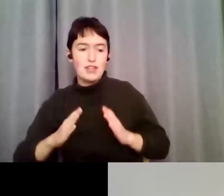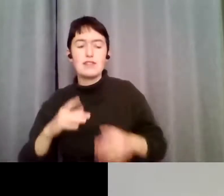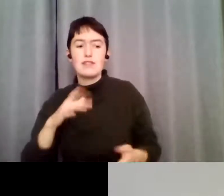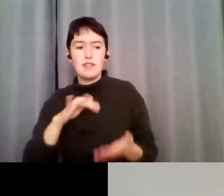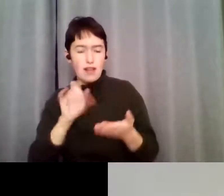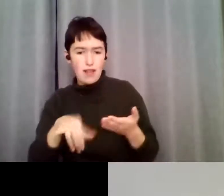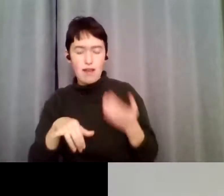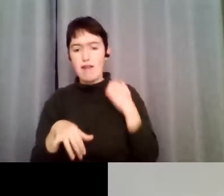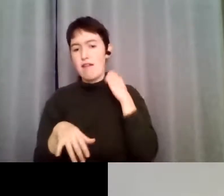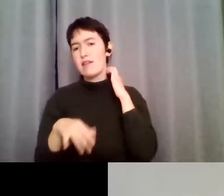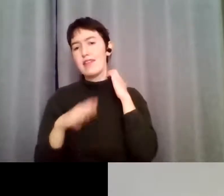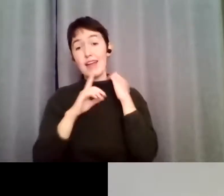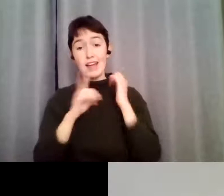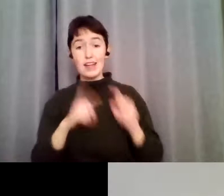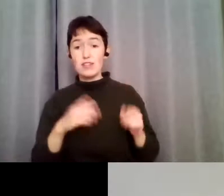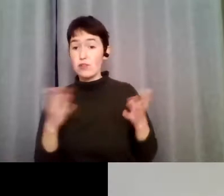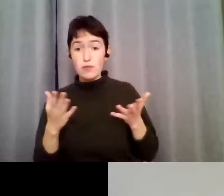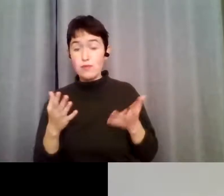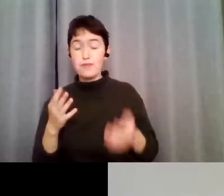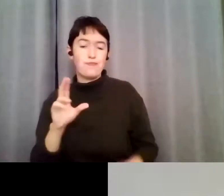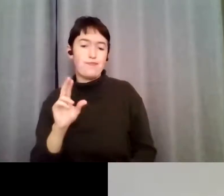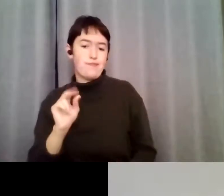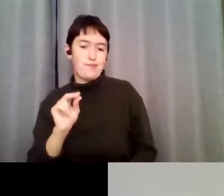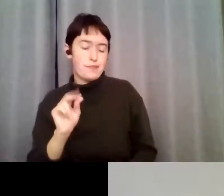no. As far as we can tell, we have a pretty good